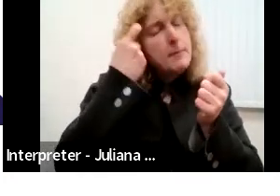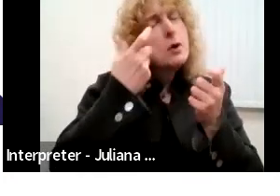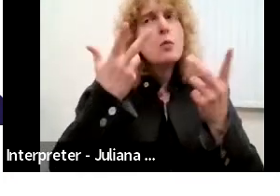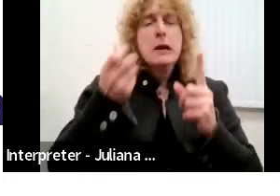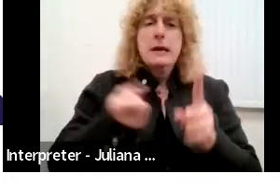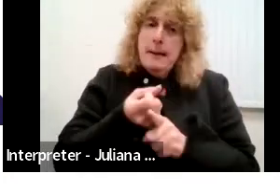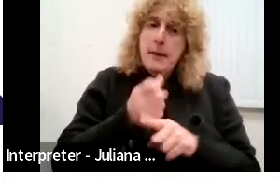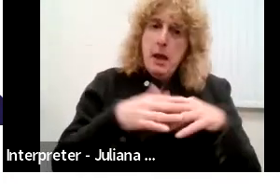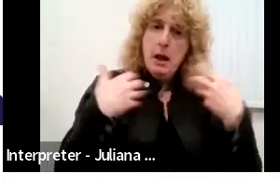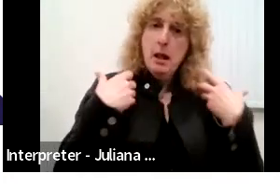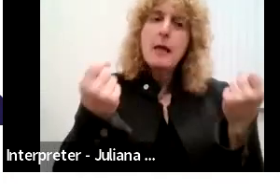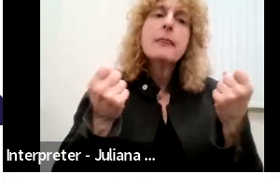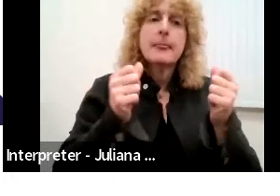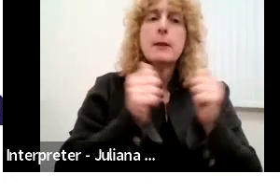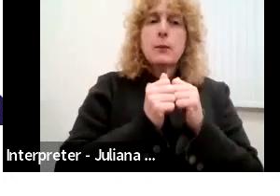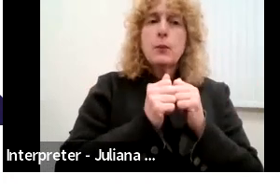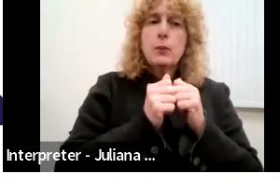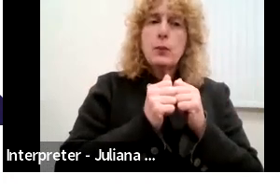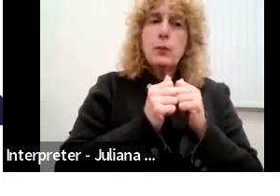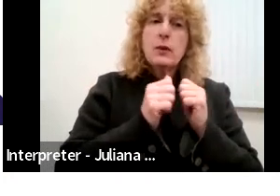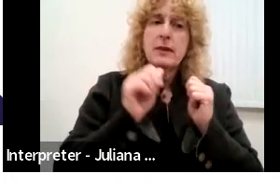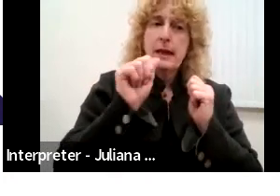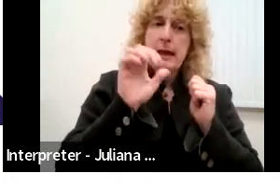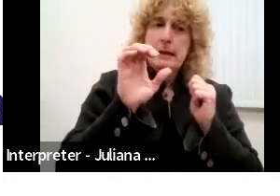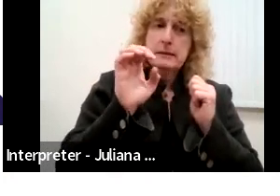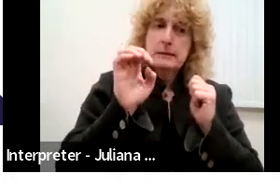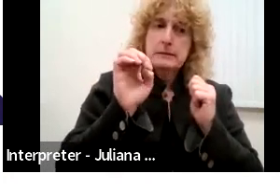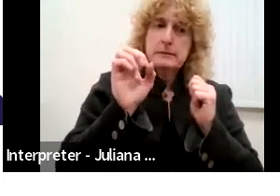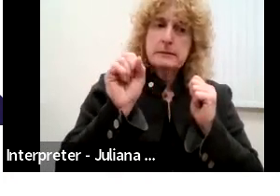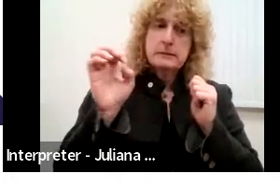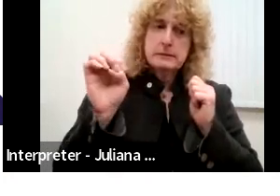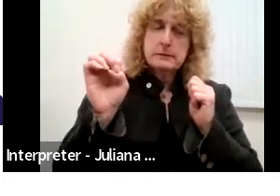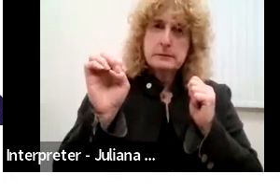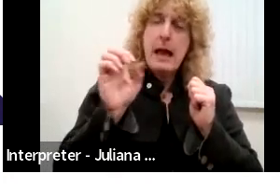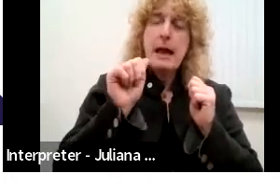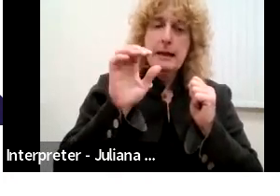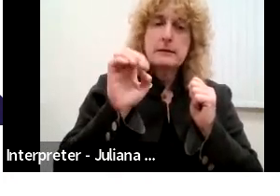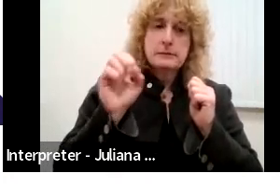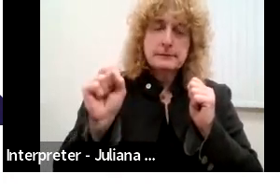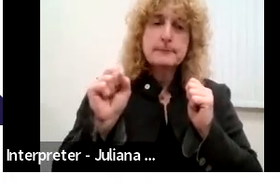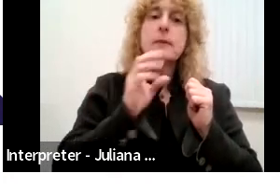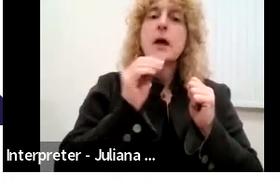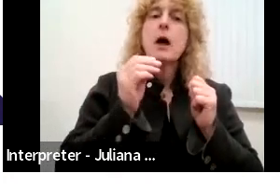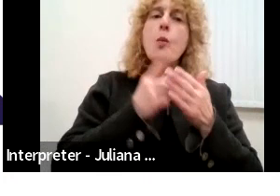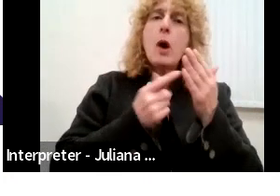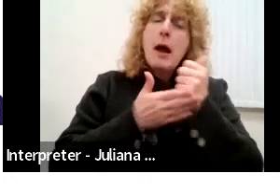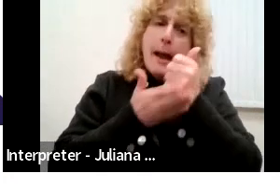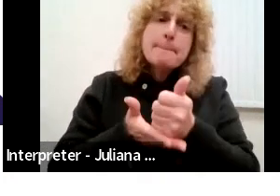health, especially with ACEs. There's also research on what helps and what can you do